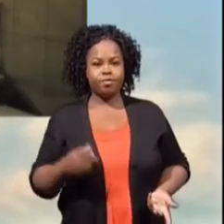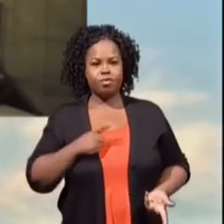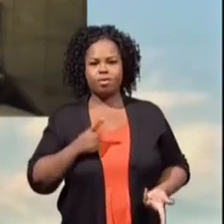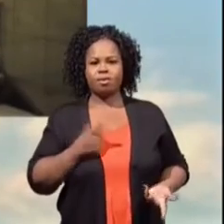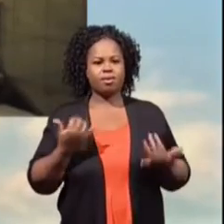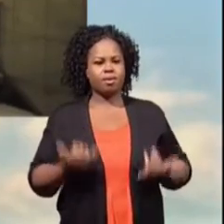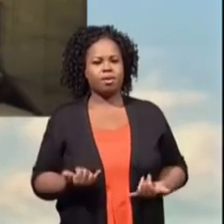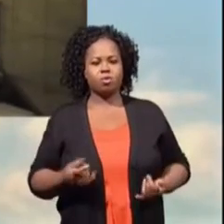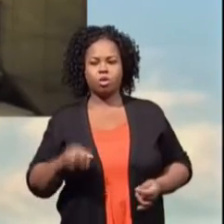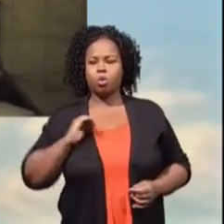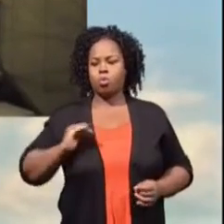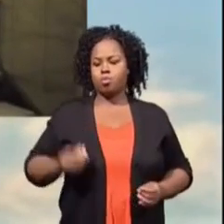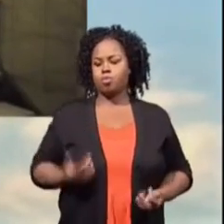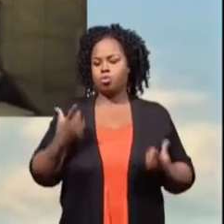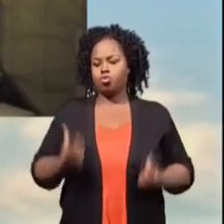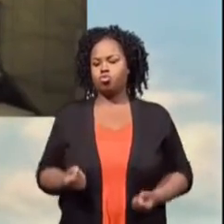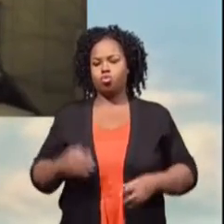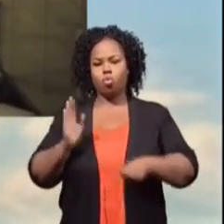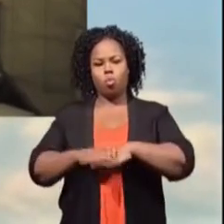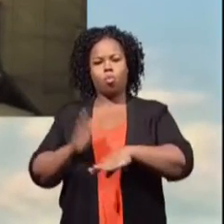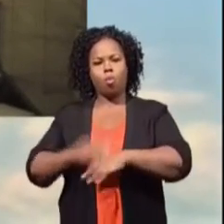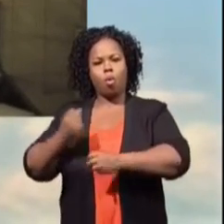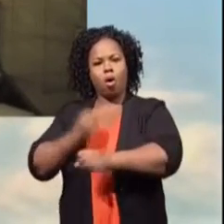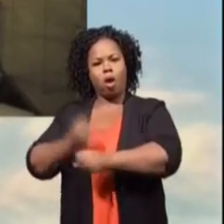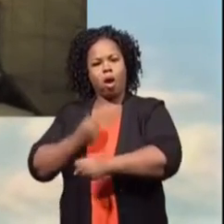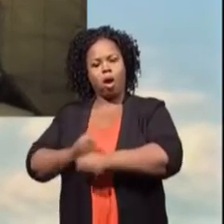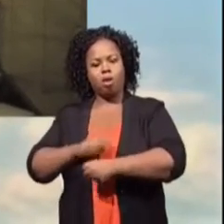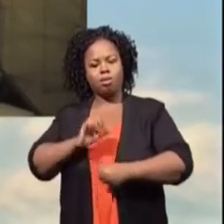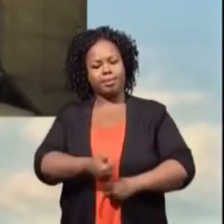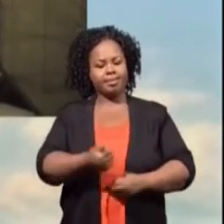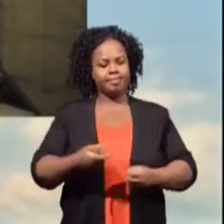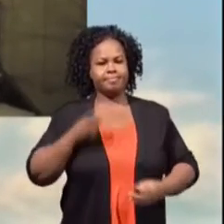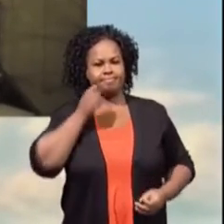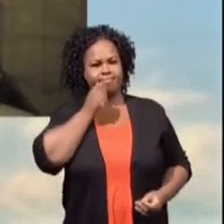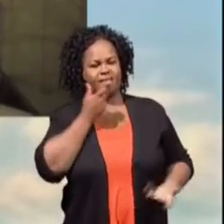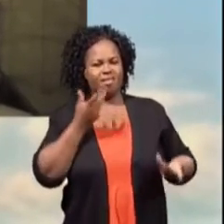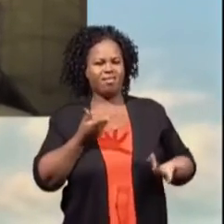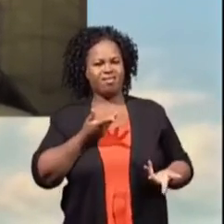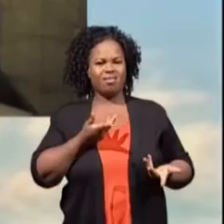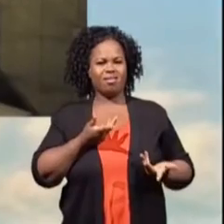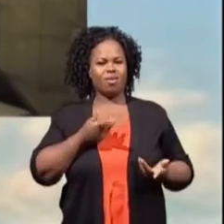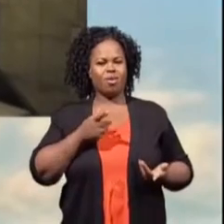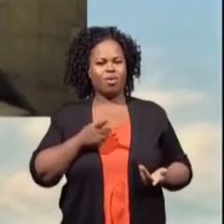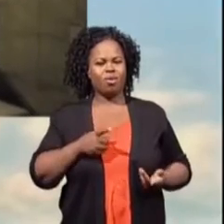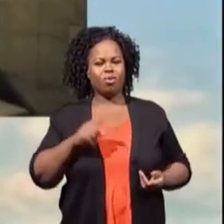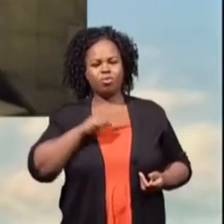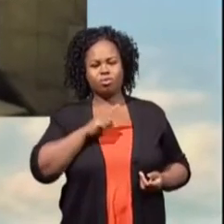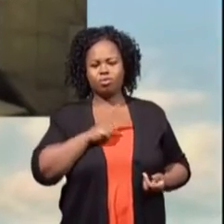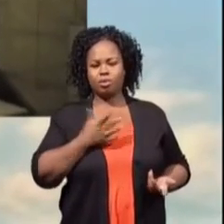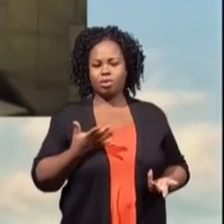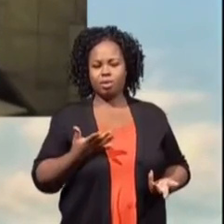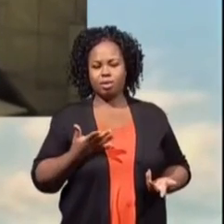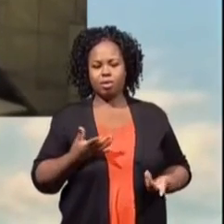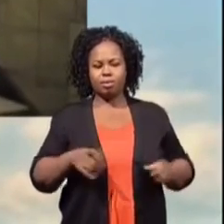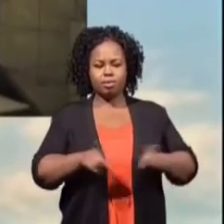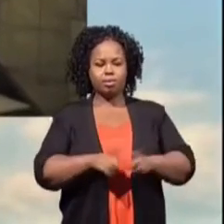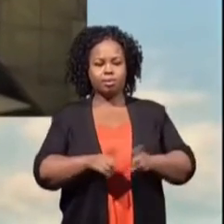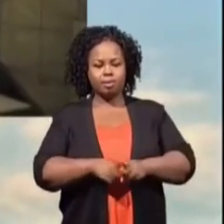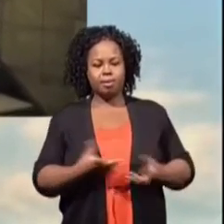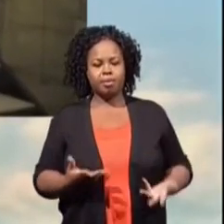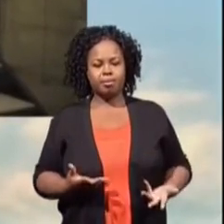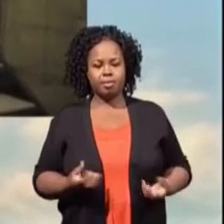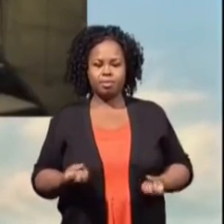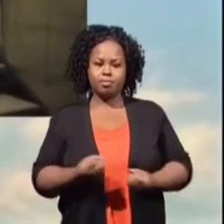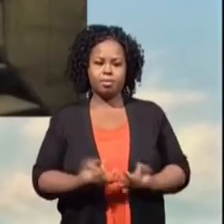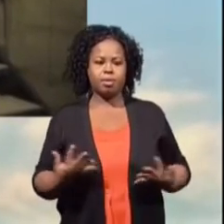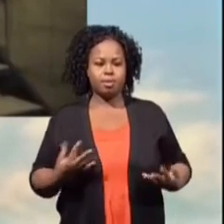gore like a go sala gore ba sadi ke bona tshwantse ba itseng more chores for the mere fact ka gore ke basadi like le rona ya